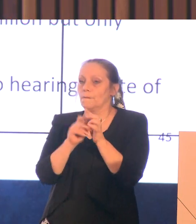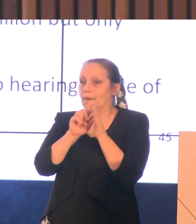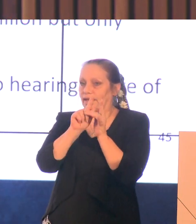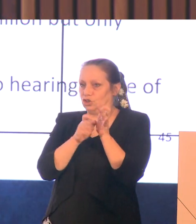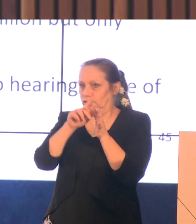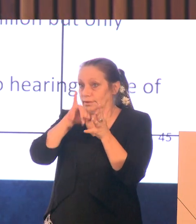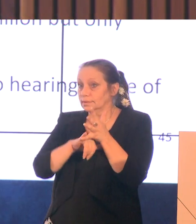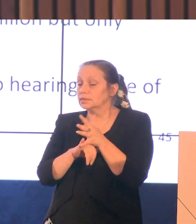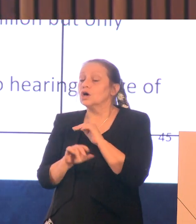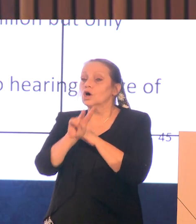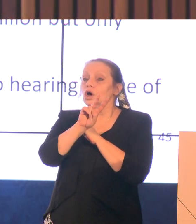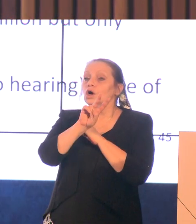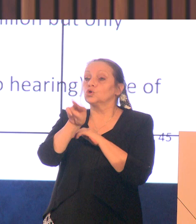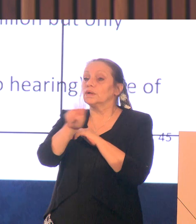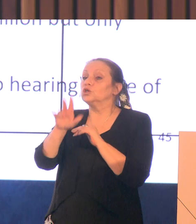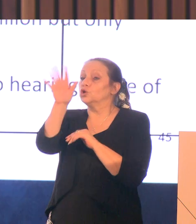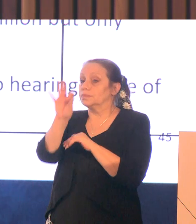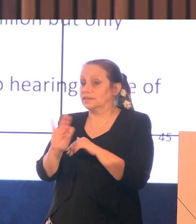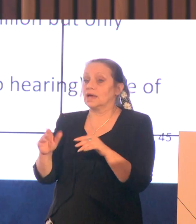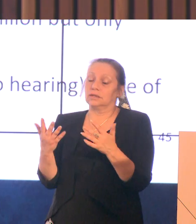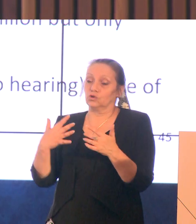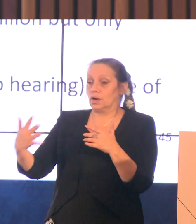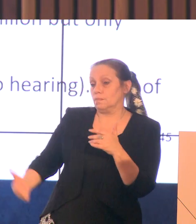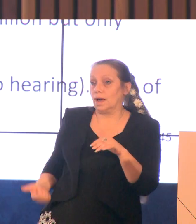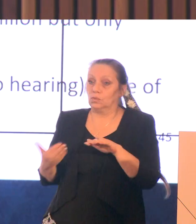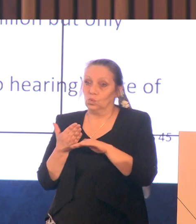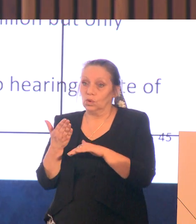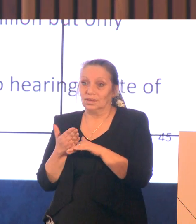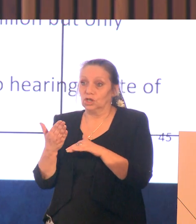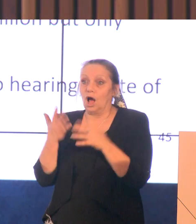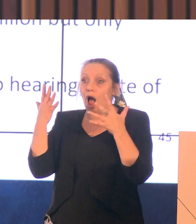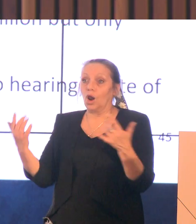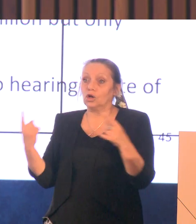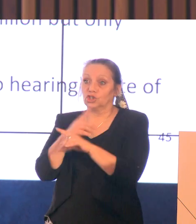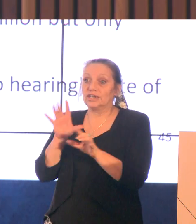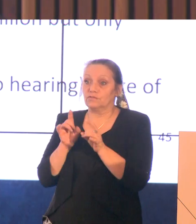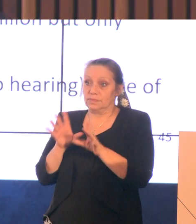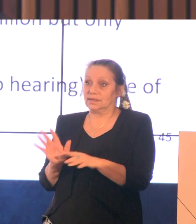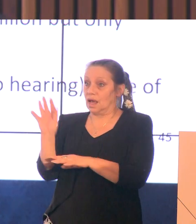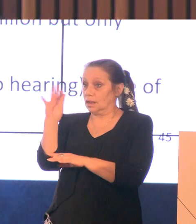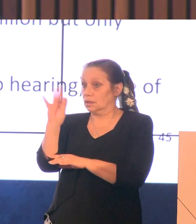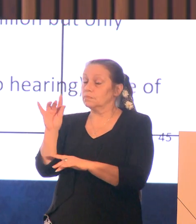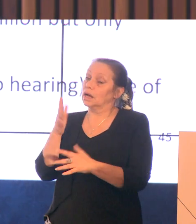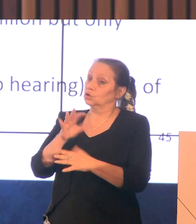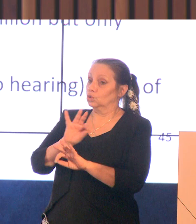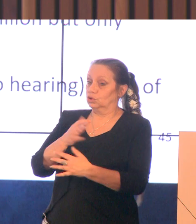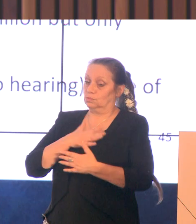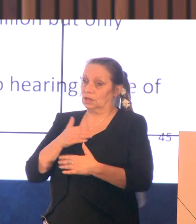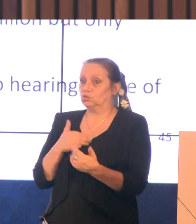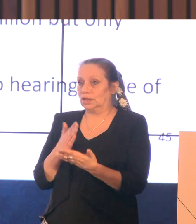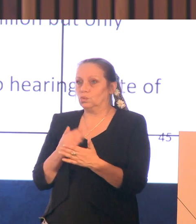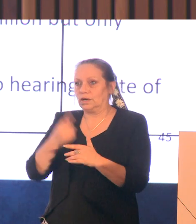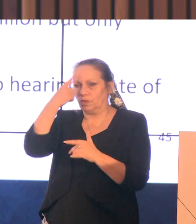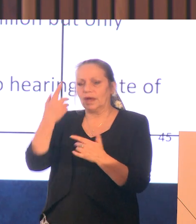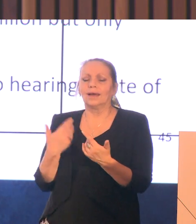of participants are in paid employment, little change from the beginning of the scheme, but perhaps that's not a surprise when you think about all